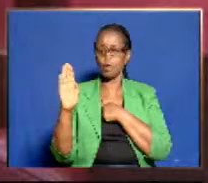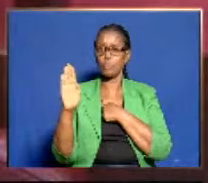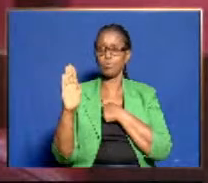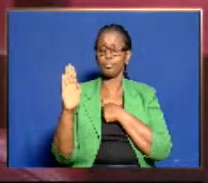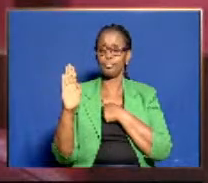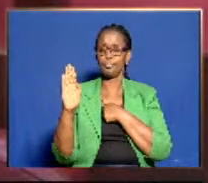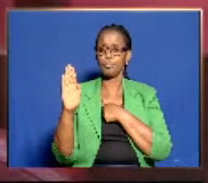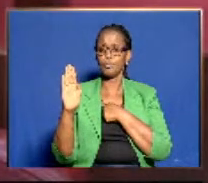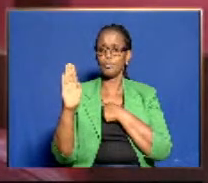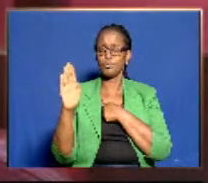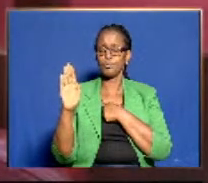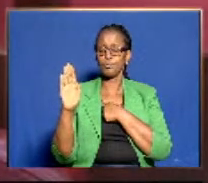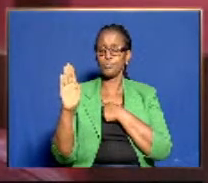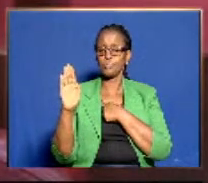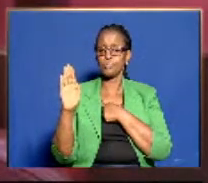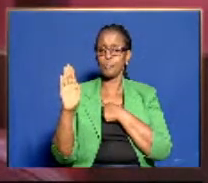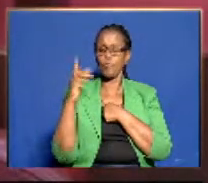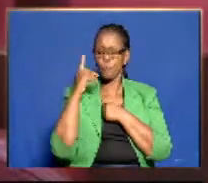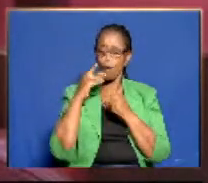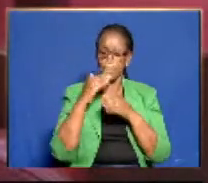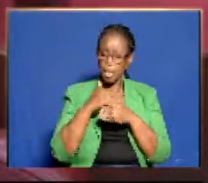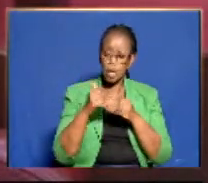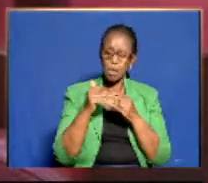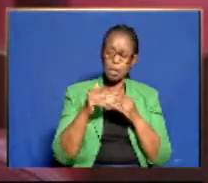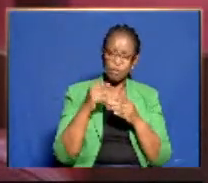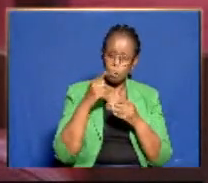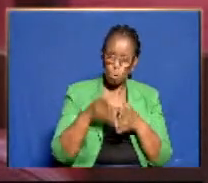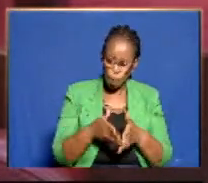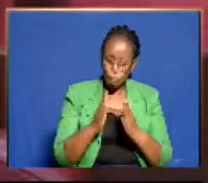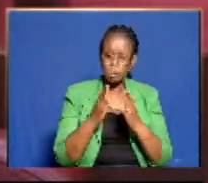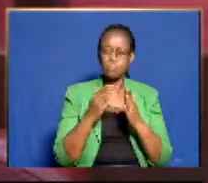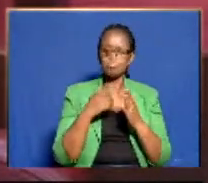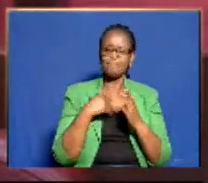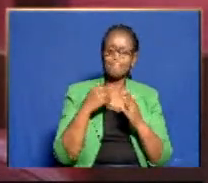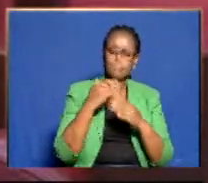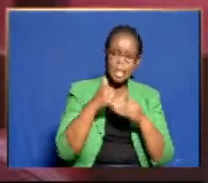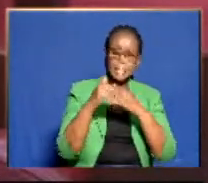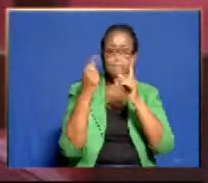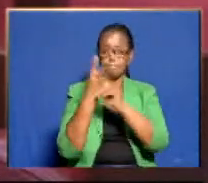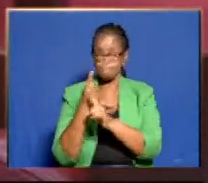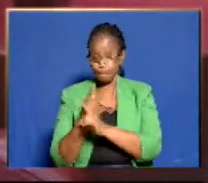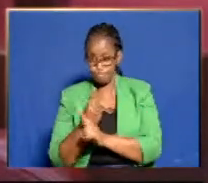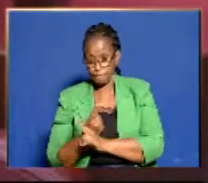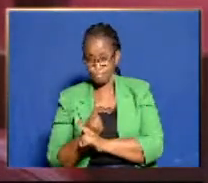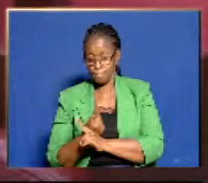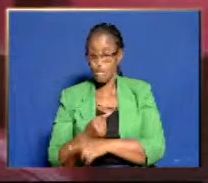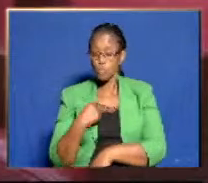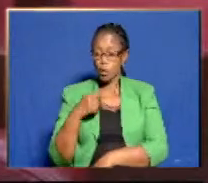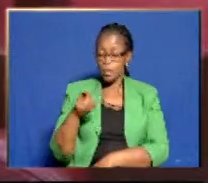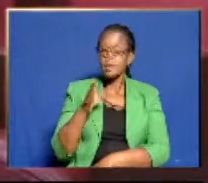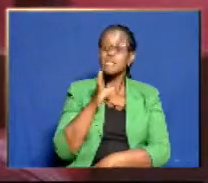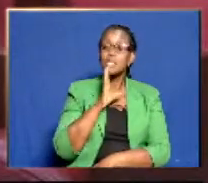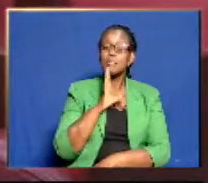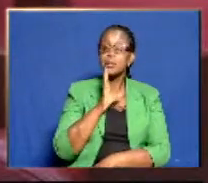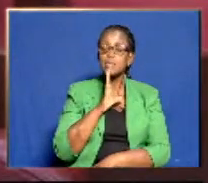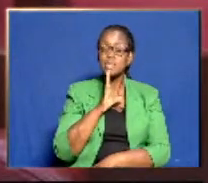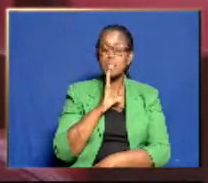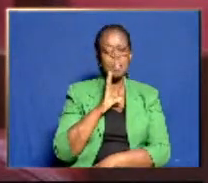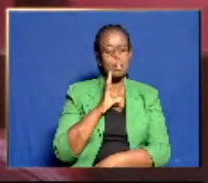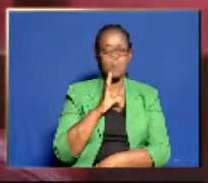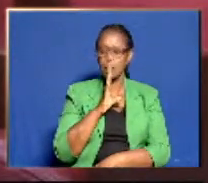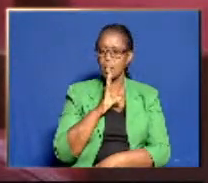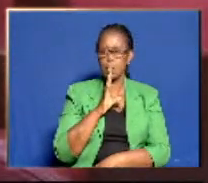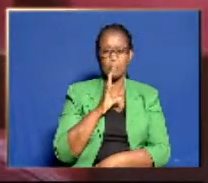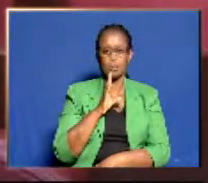Speaker. These pending bills have negated the ability